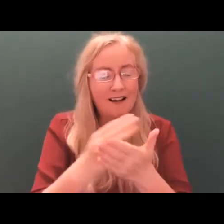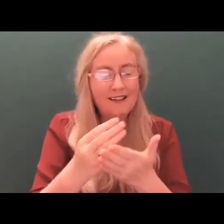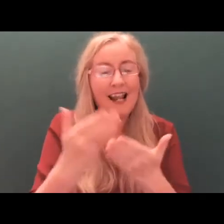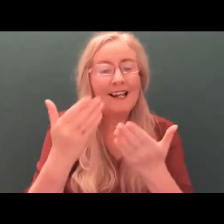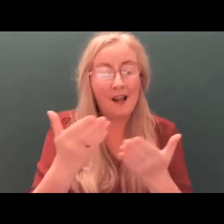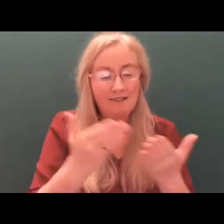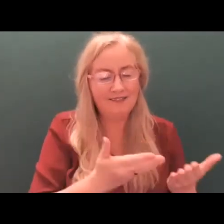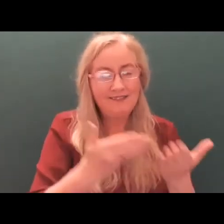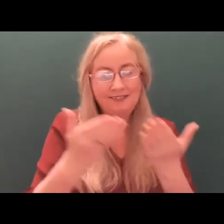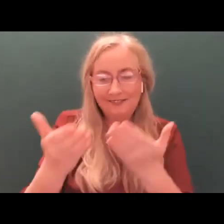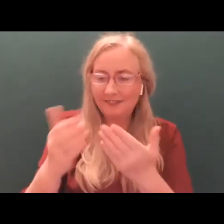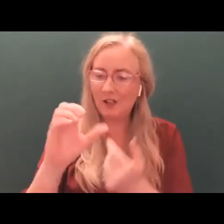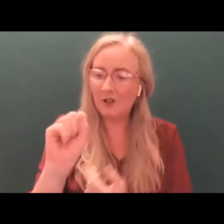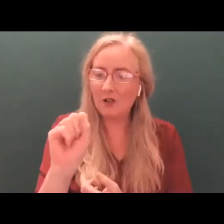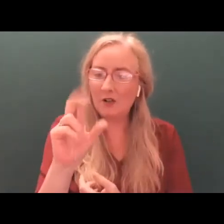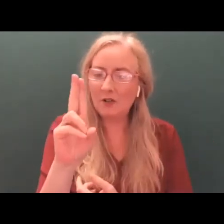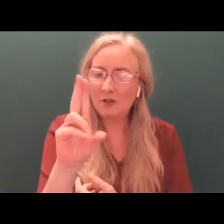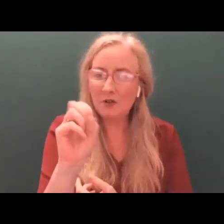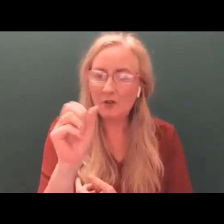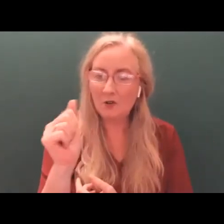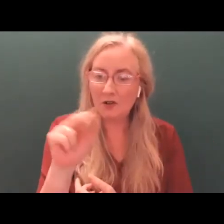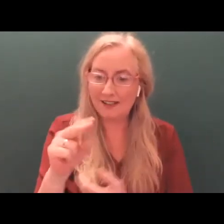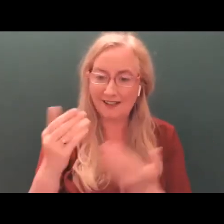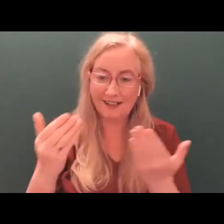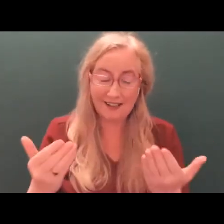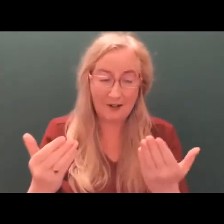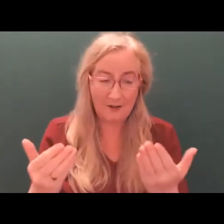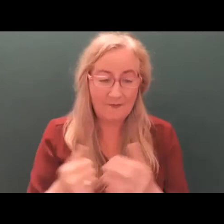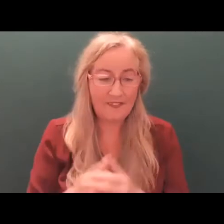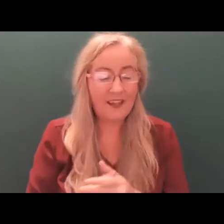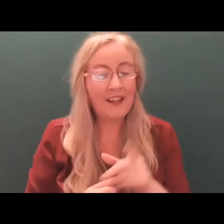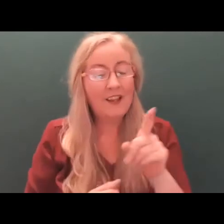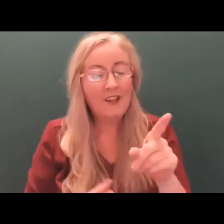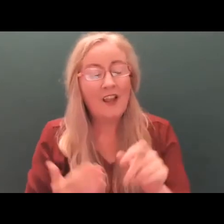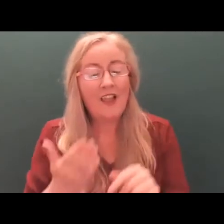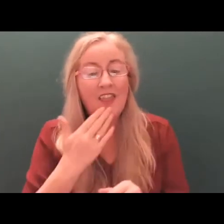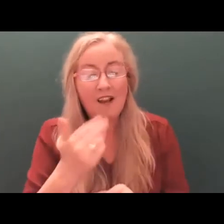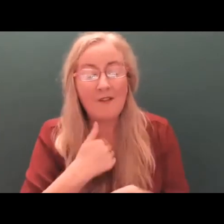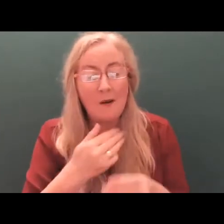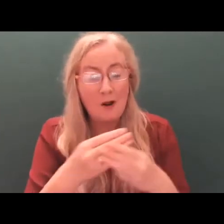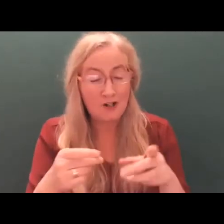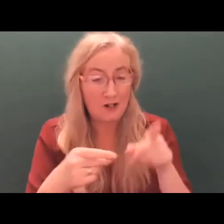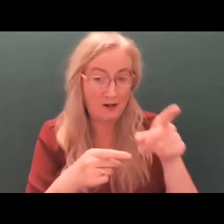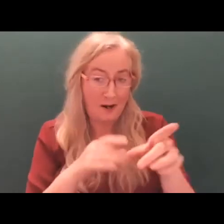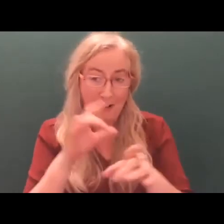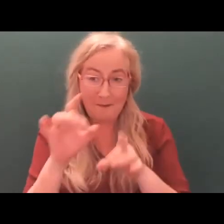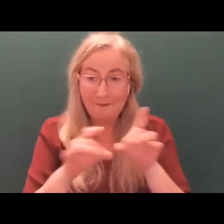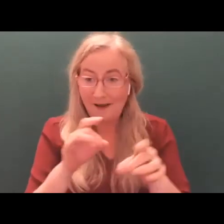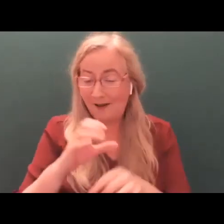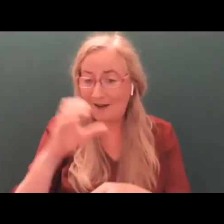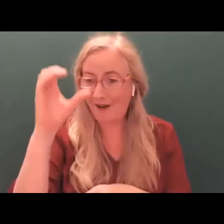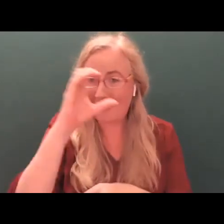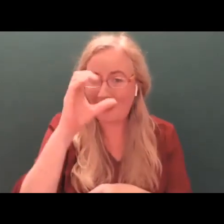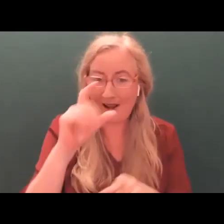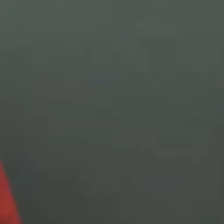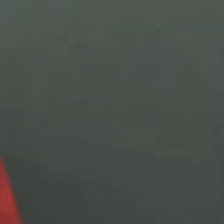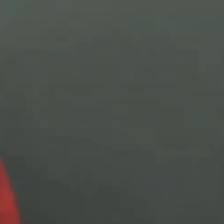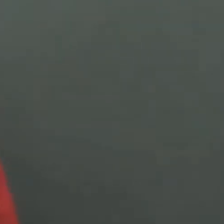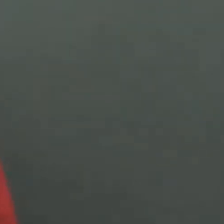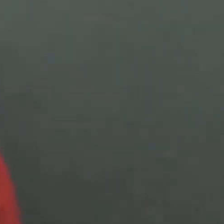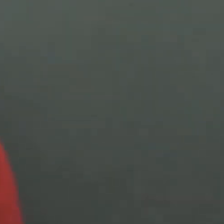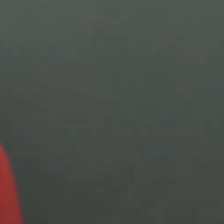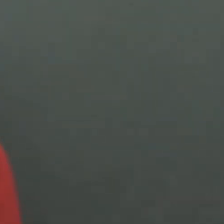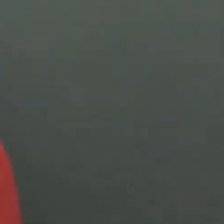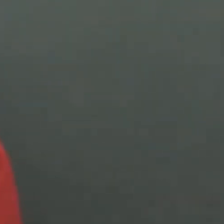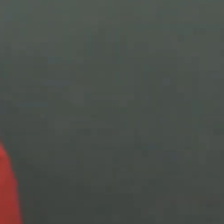to Susan now. Thanks so much, Thelma, and you've made it seem, I think, at least in fairness, accessible and